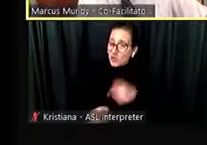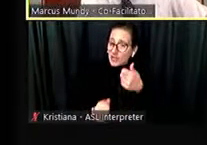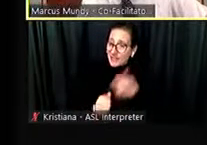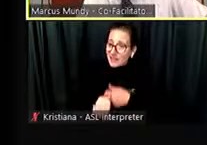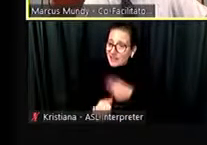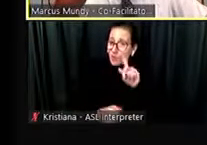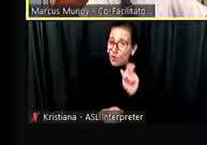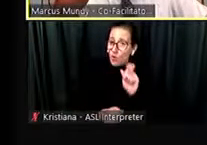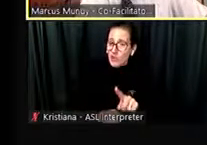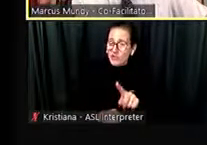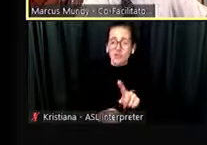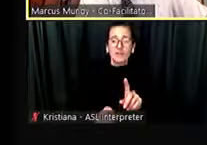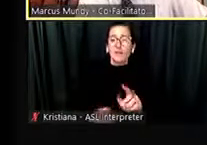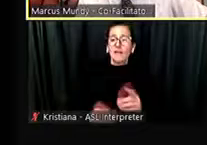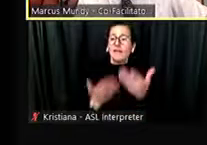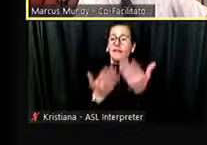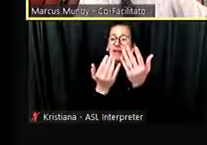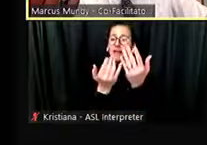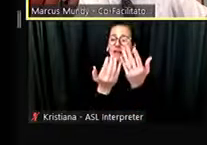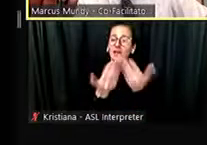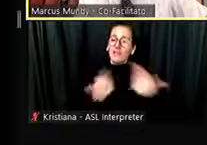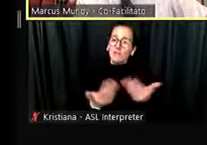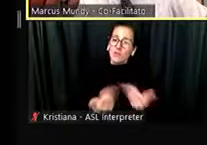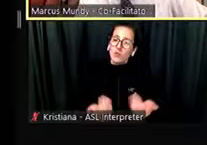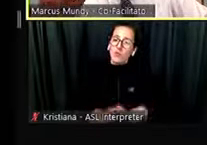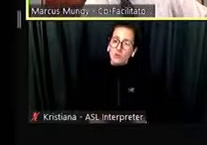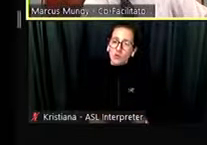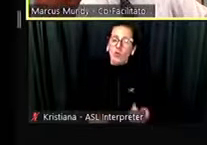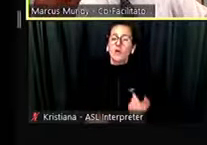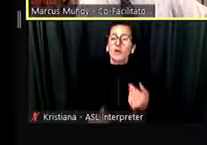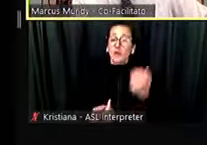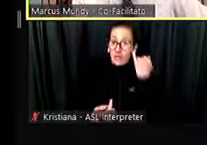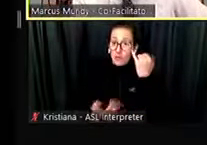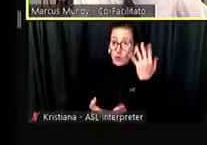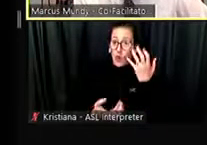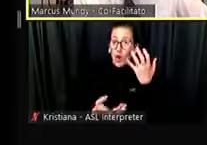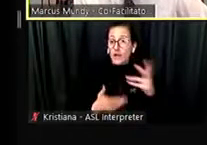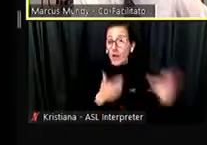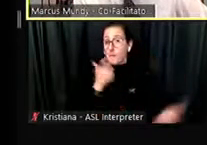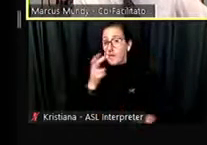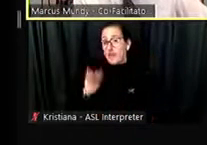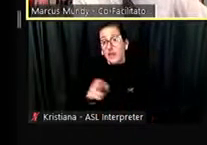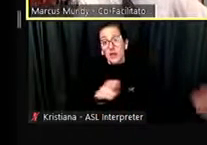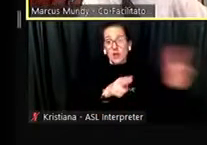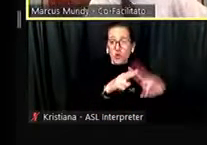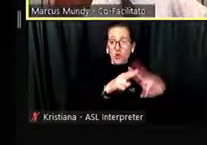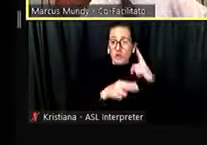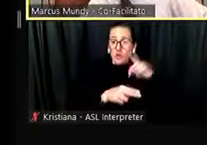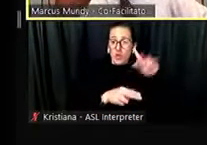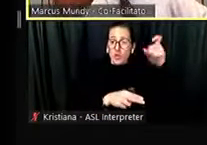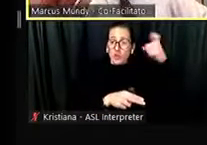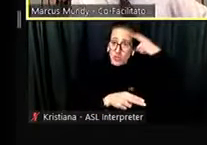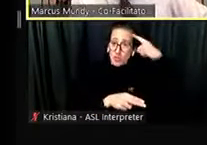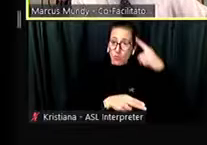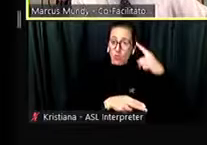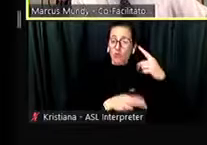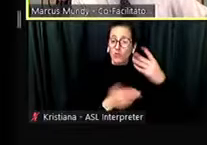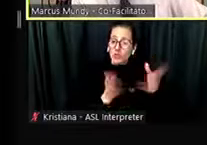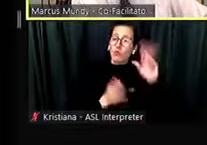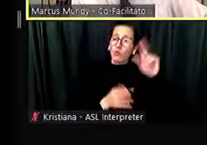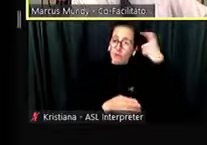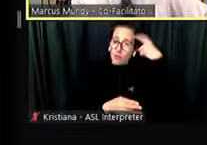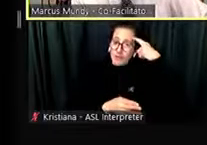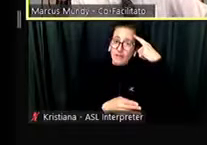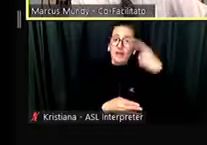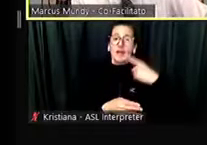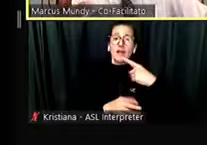So if you want a gigantic increase in general government, you would answer significantly increase the budget. If you wanted that to stay the